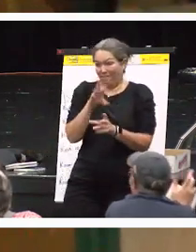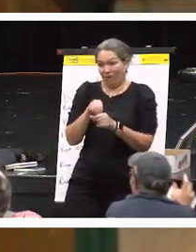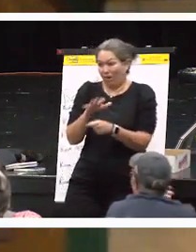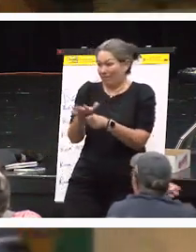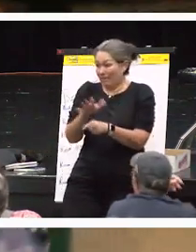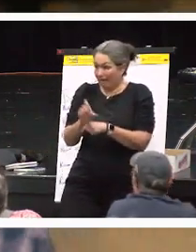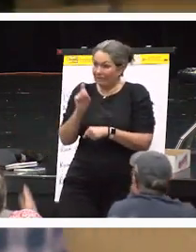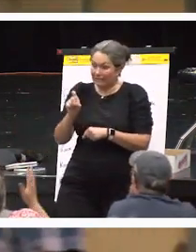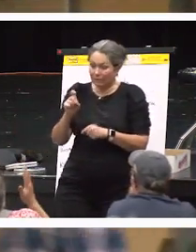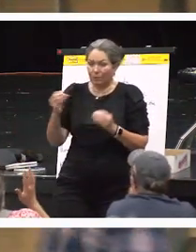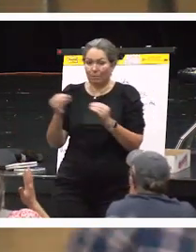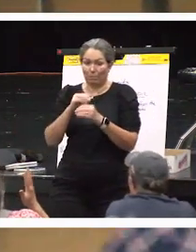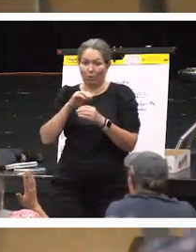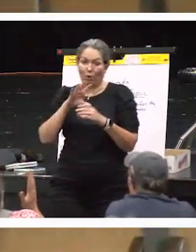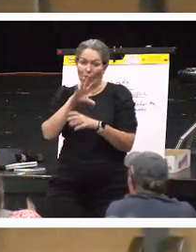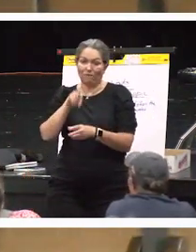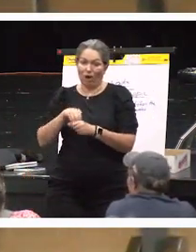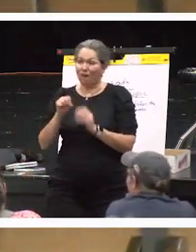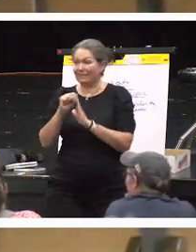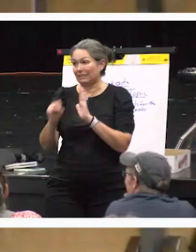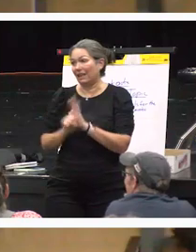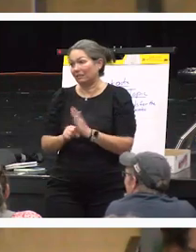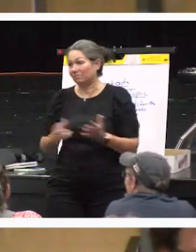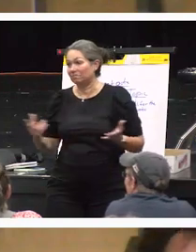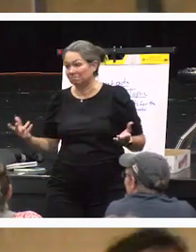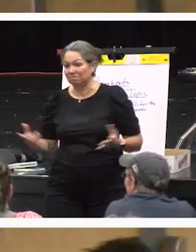there. Thank you very much. Okay.